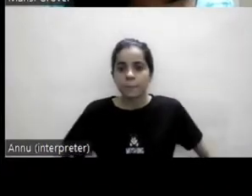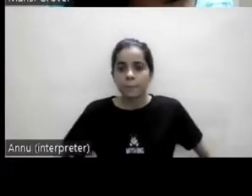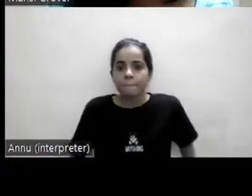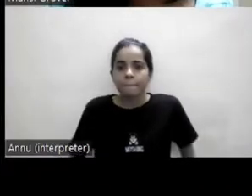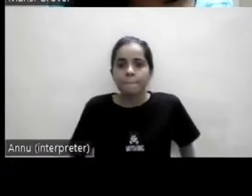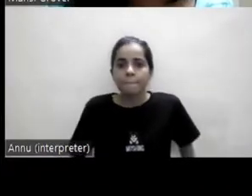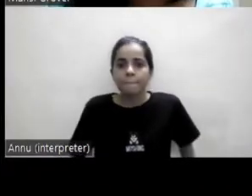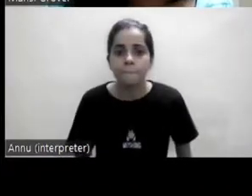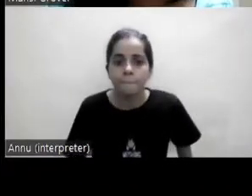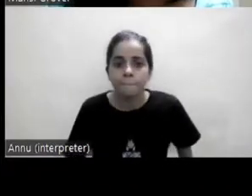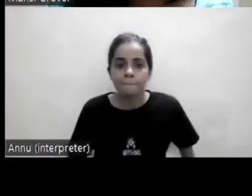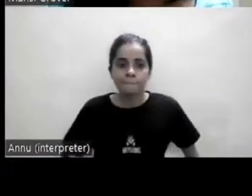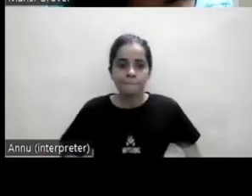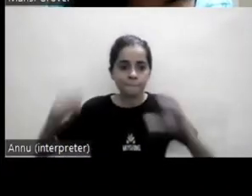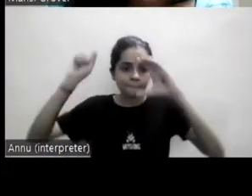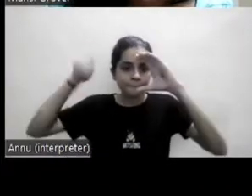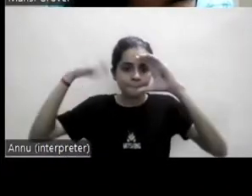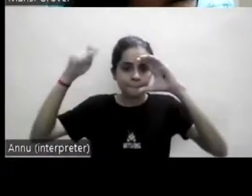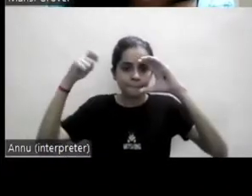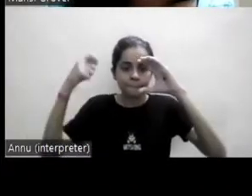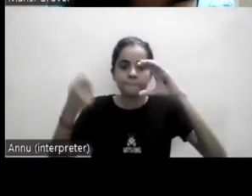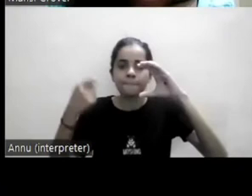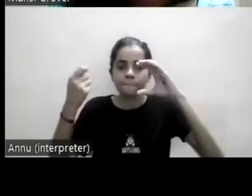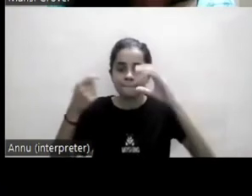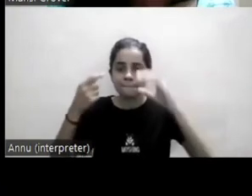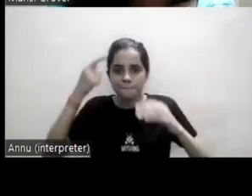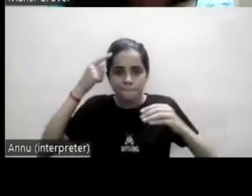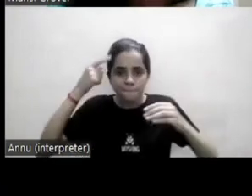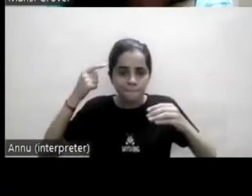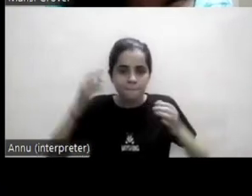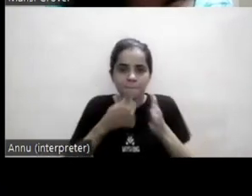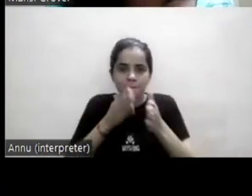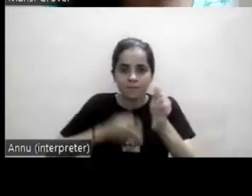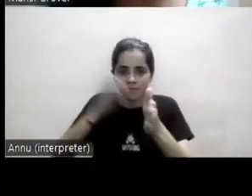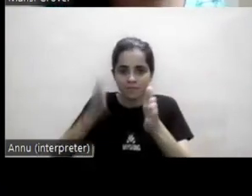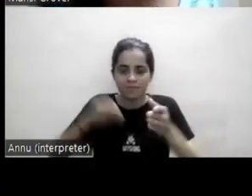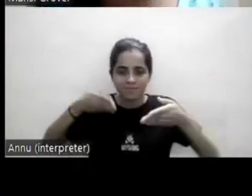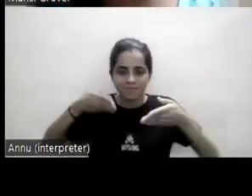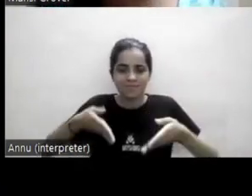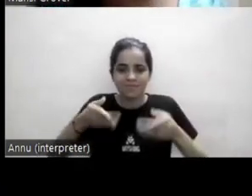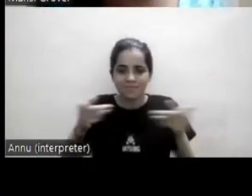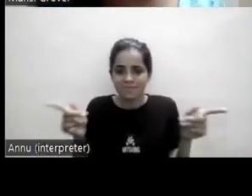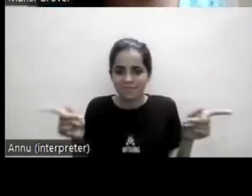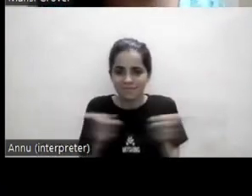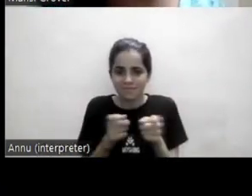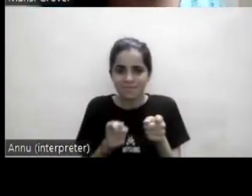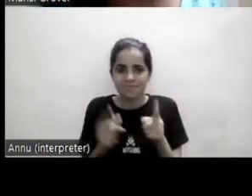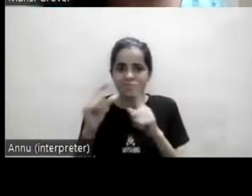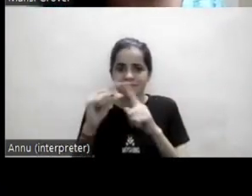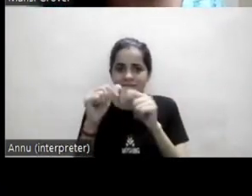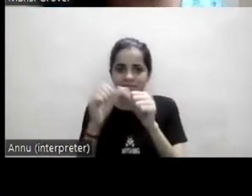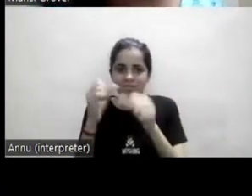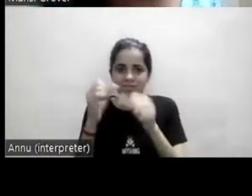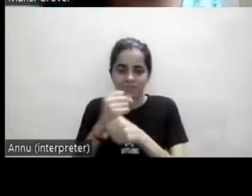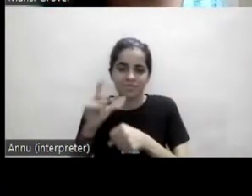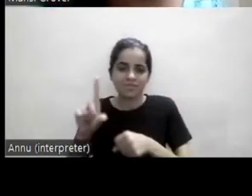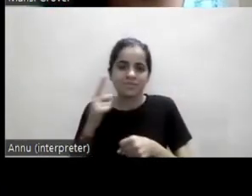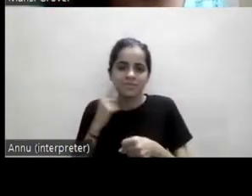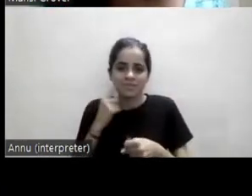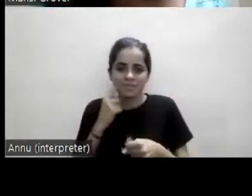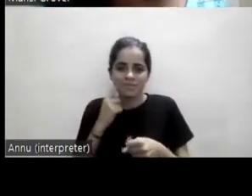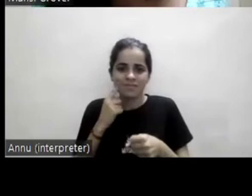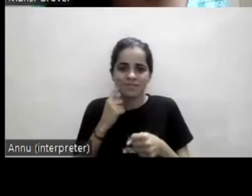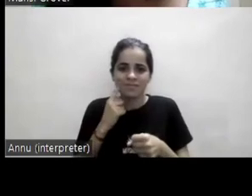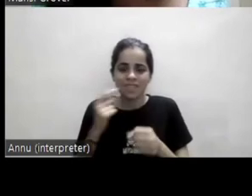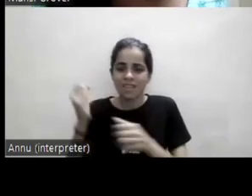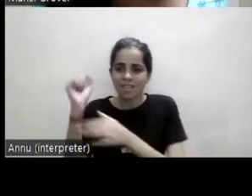So this is a scene from a railway station where Pagli is basically requesting Salman